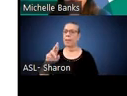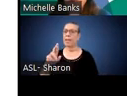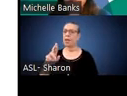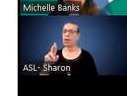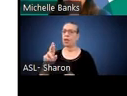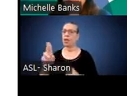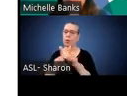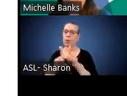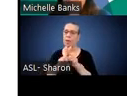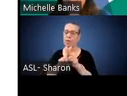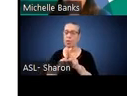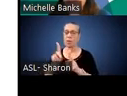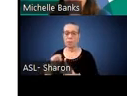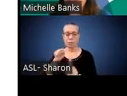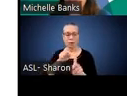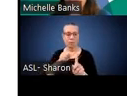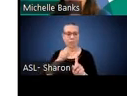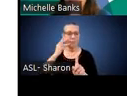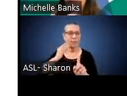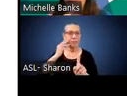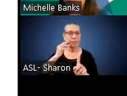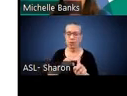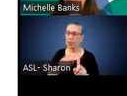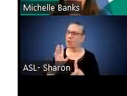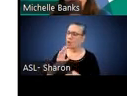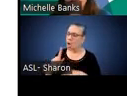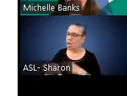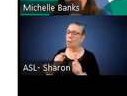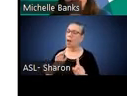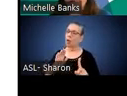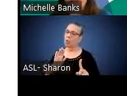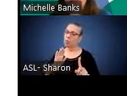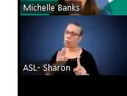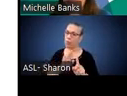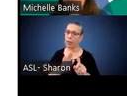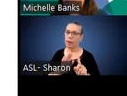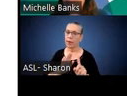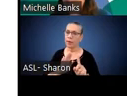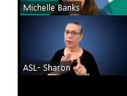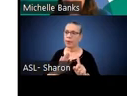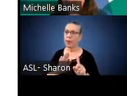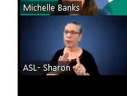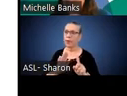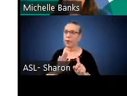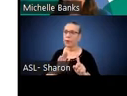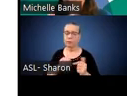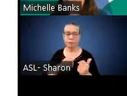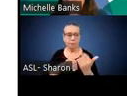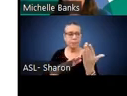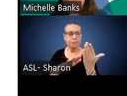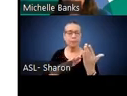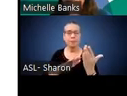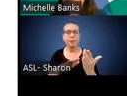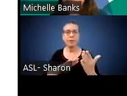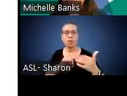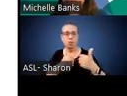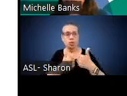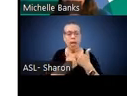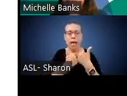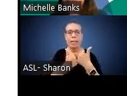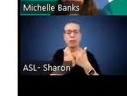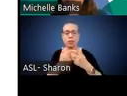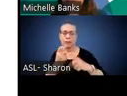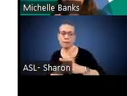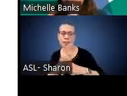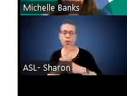These are folks with lived experience that can talk about how they're how the way they've met challenges, how the way they've